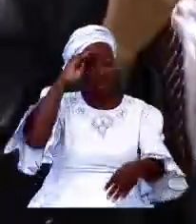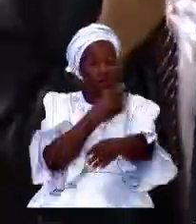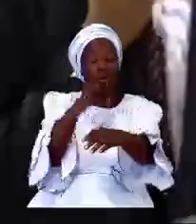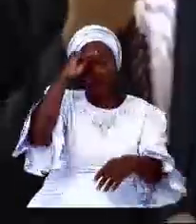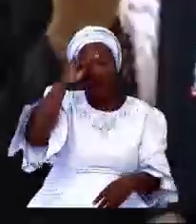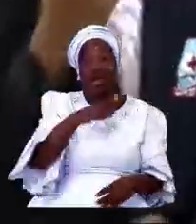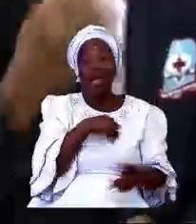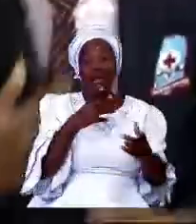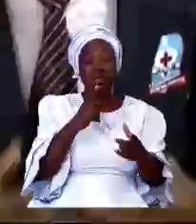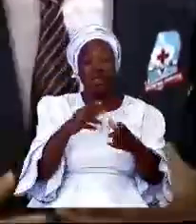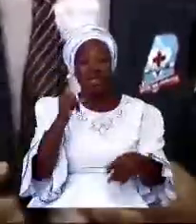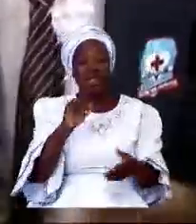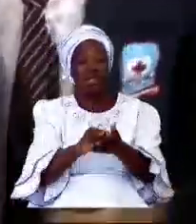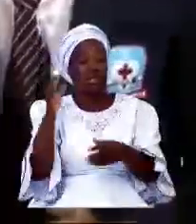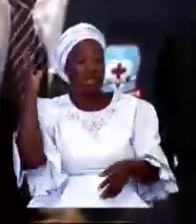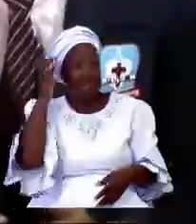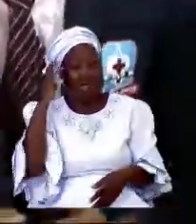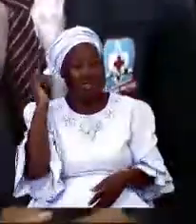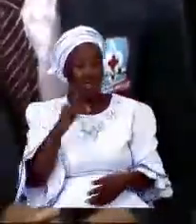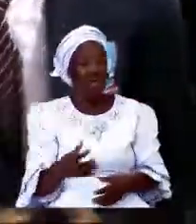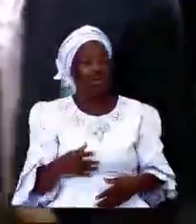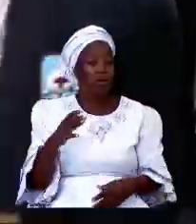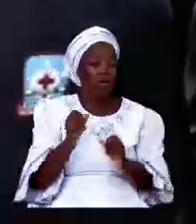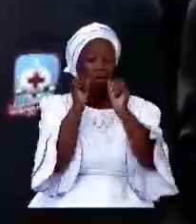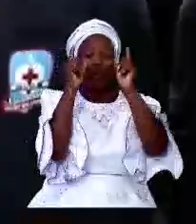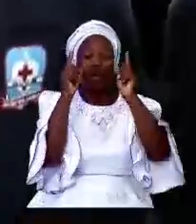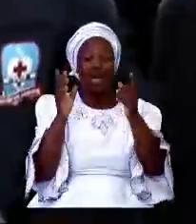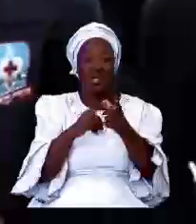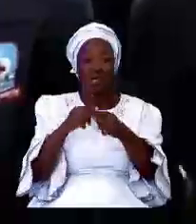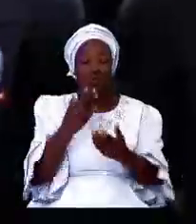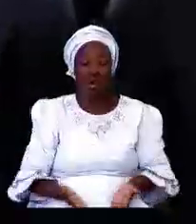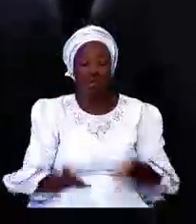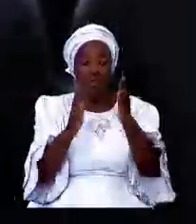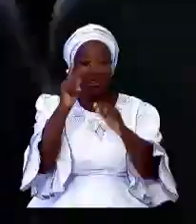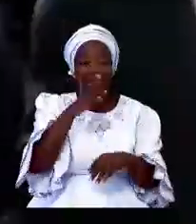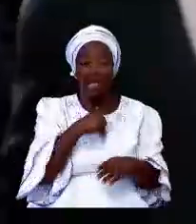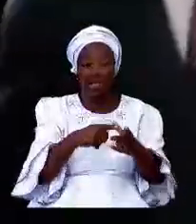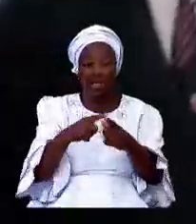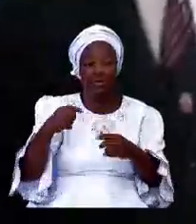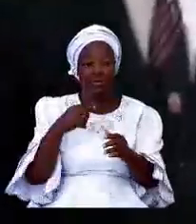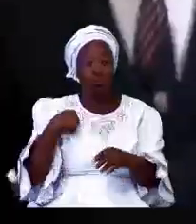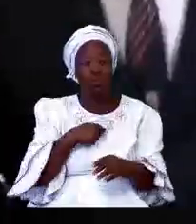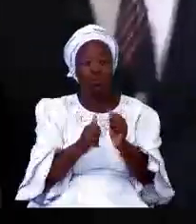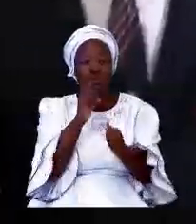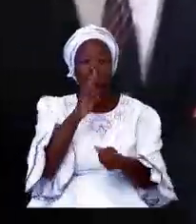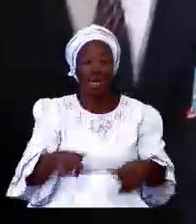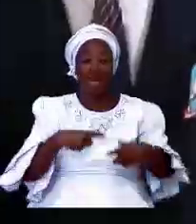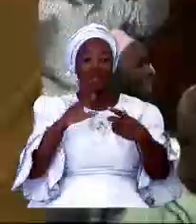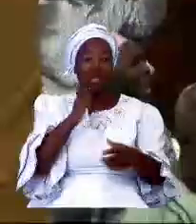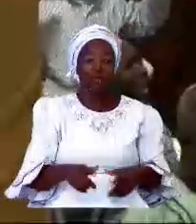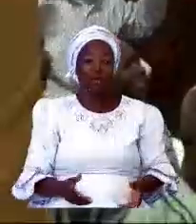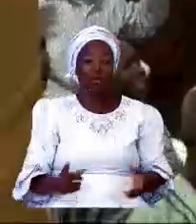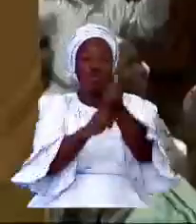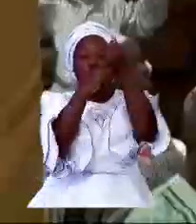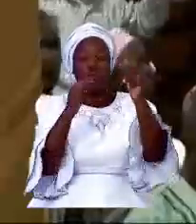dead shall hear the voice of the Son of Man, and they that hear shall wake up, shall rise up,